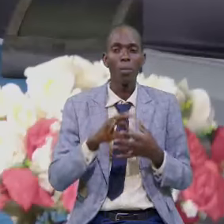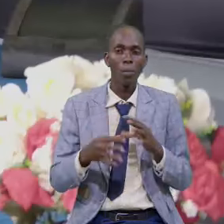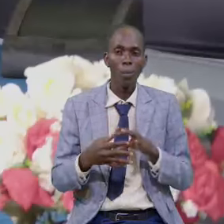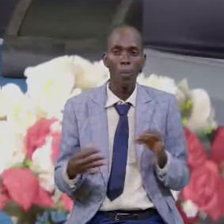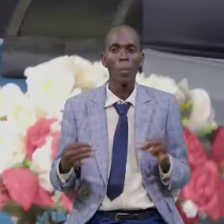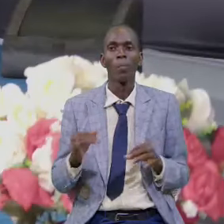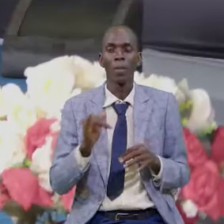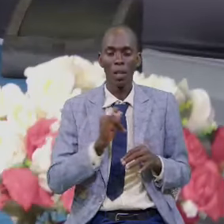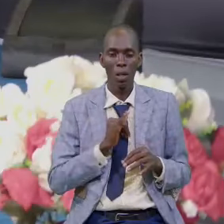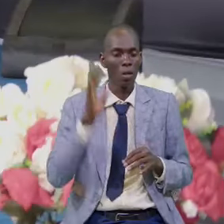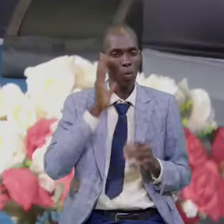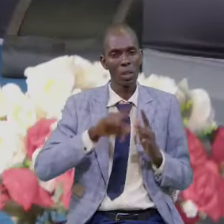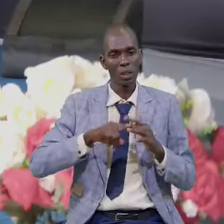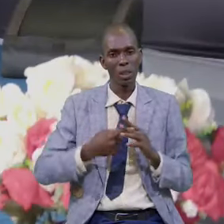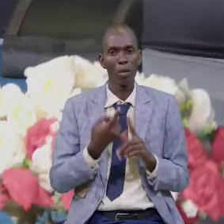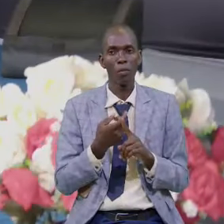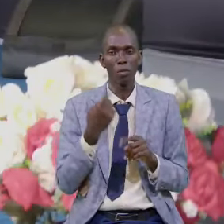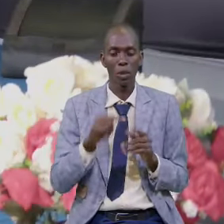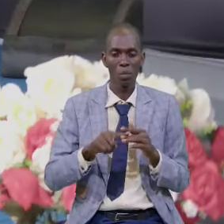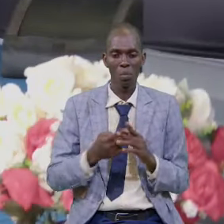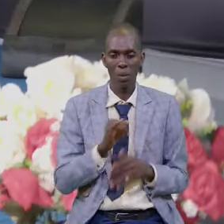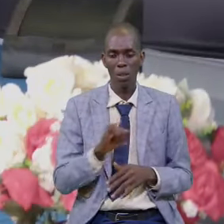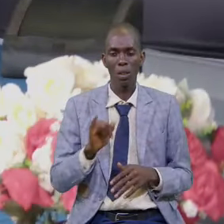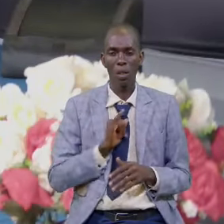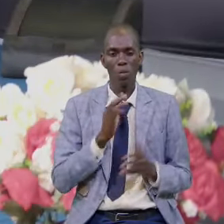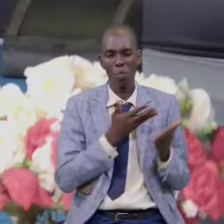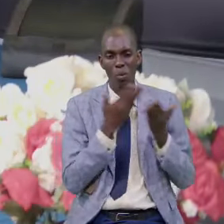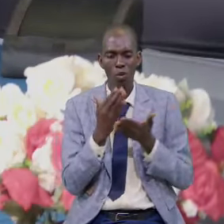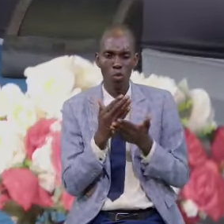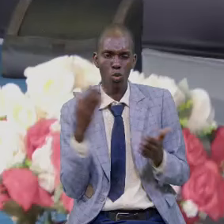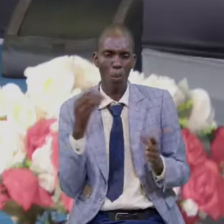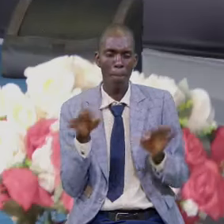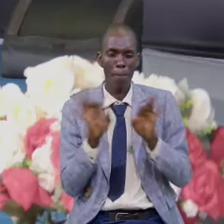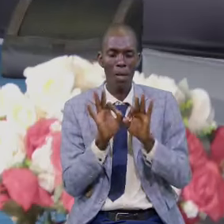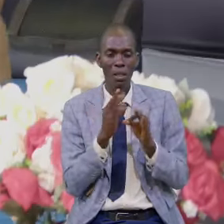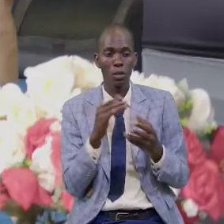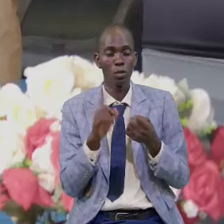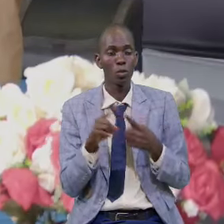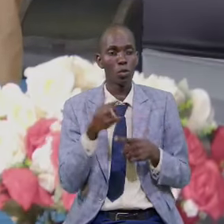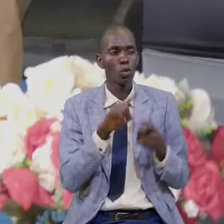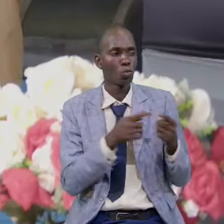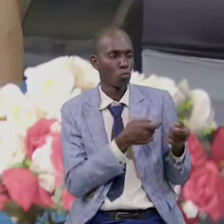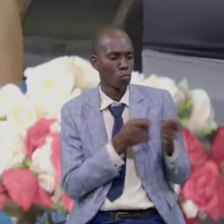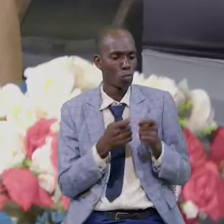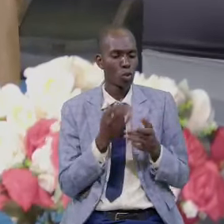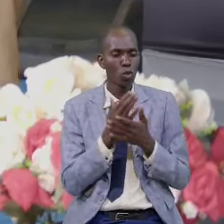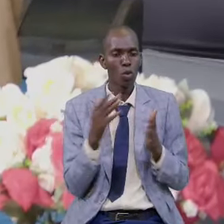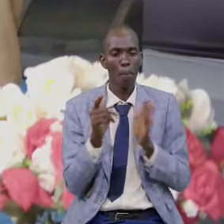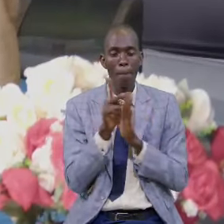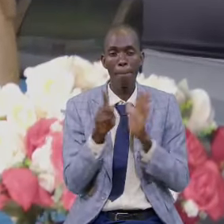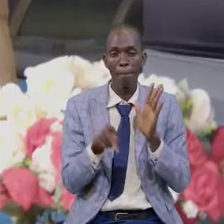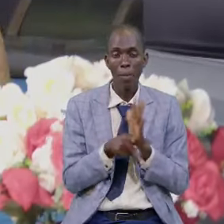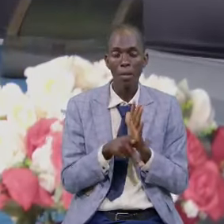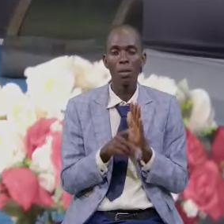beginning. And I just point out some things to you to draw out principles as to how we